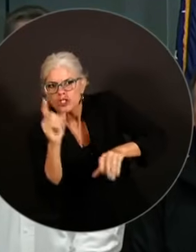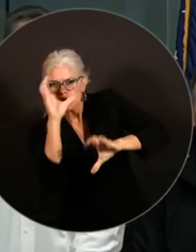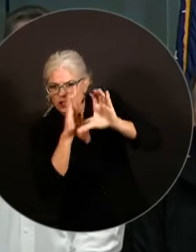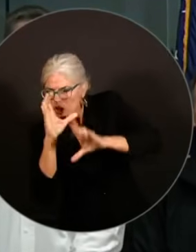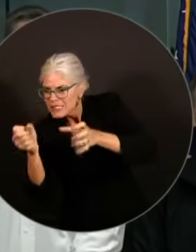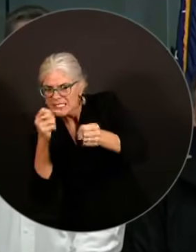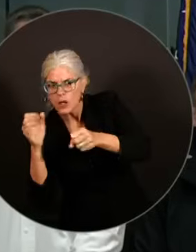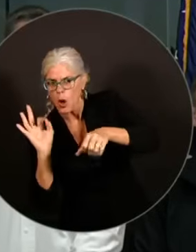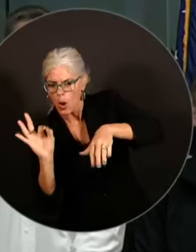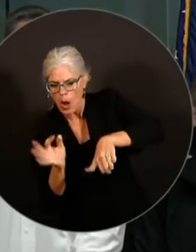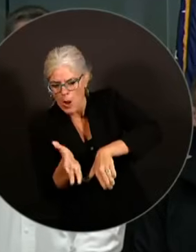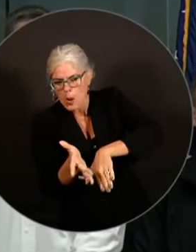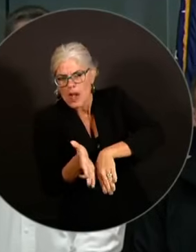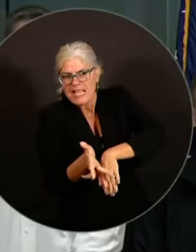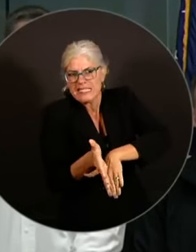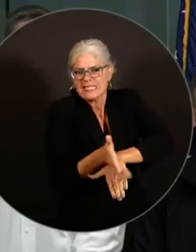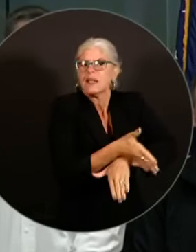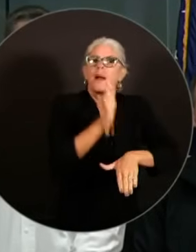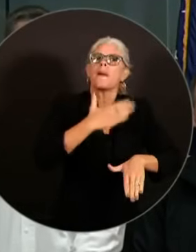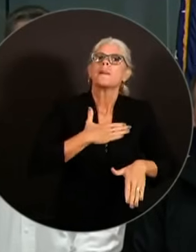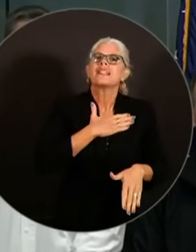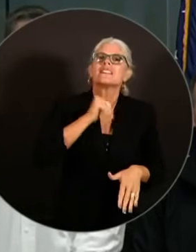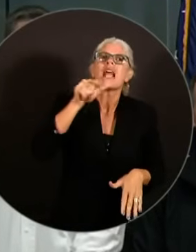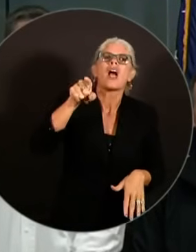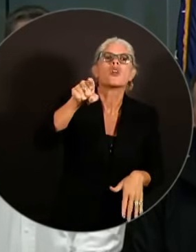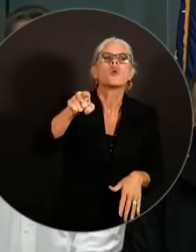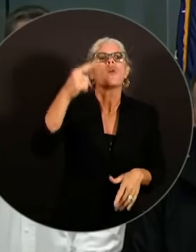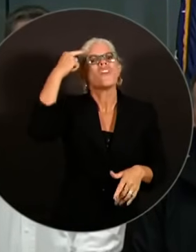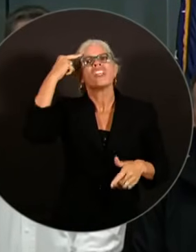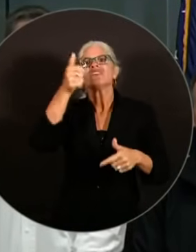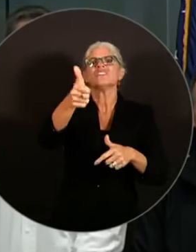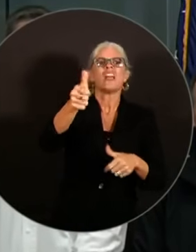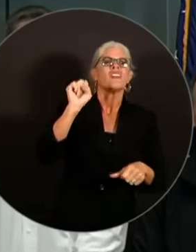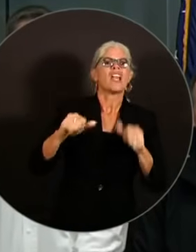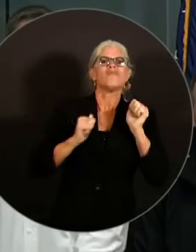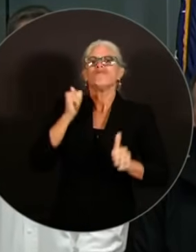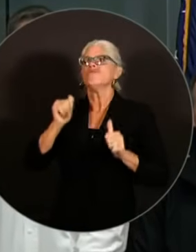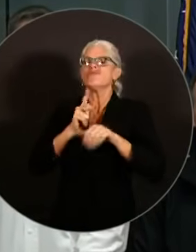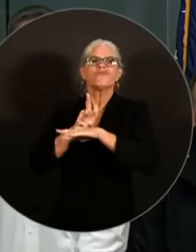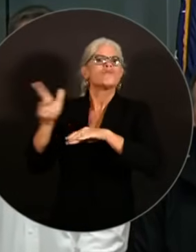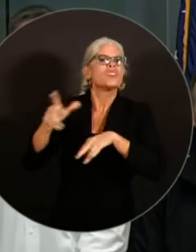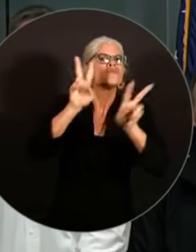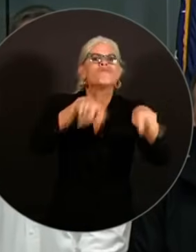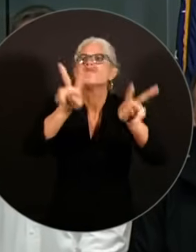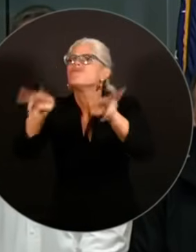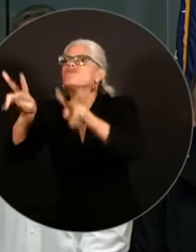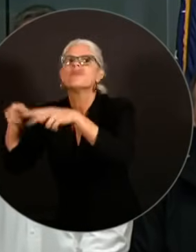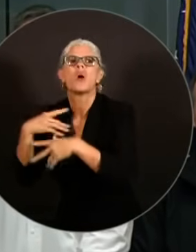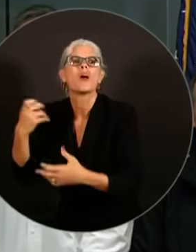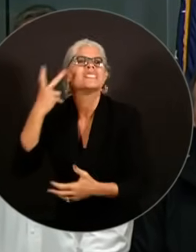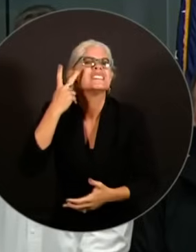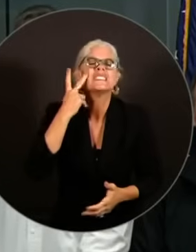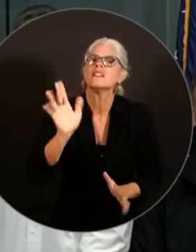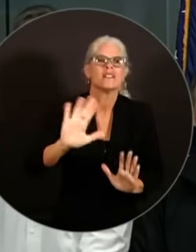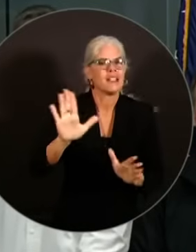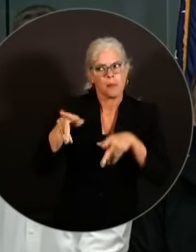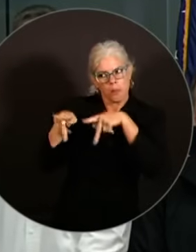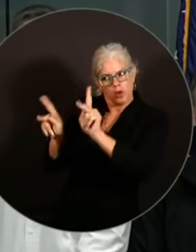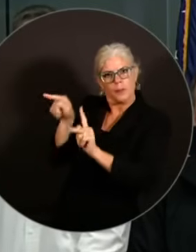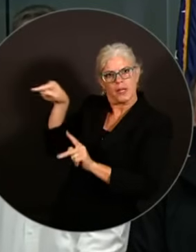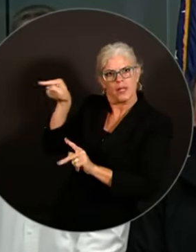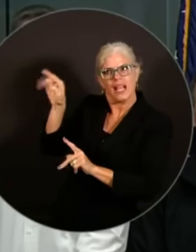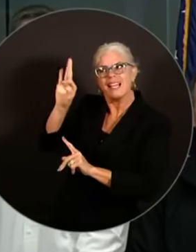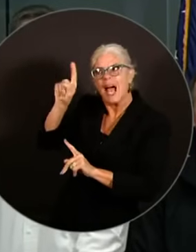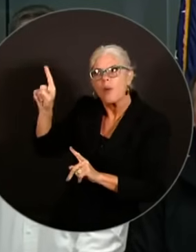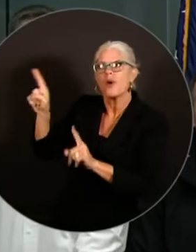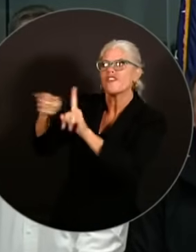please do not go out and visit the impacted areas. You will be inhibiting first responders by doing so. Right now, we